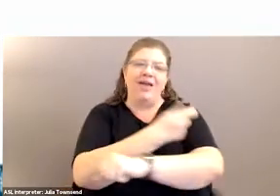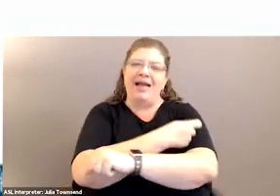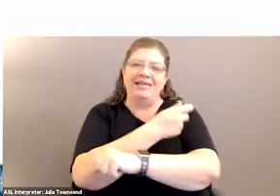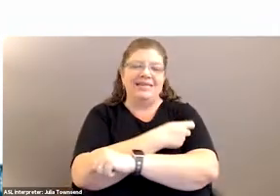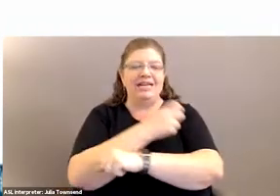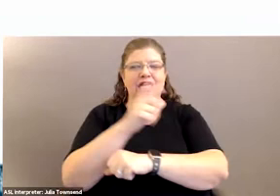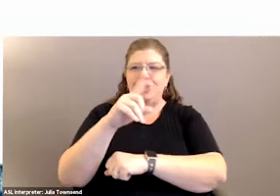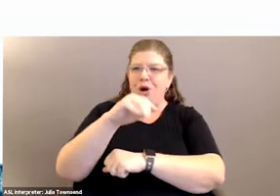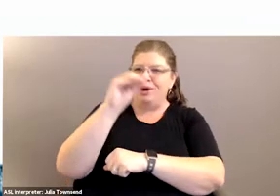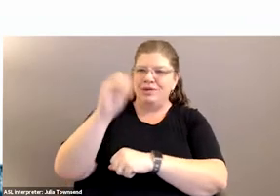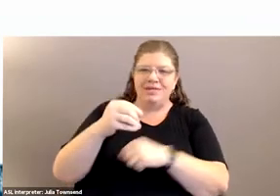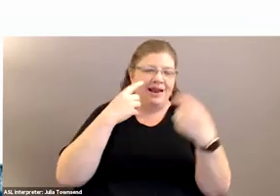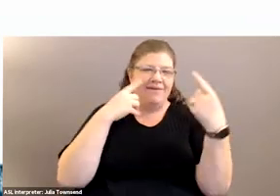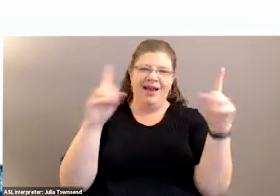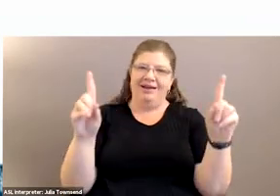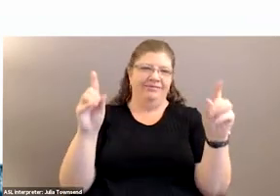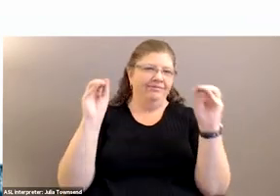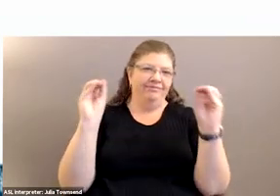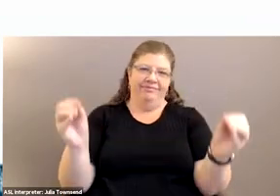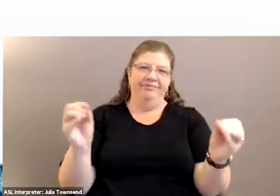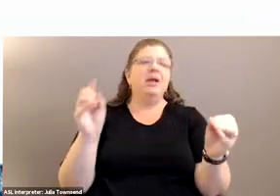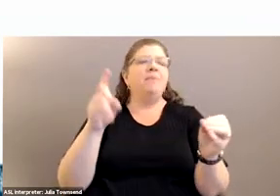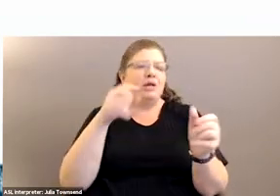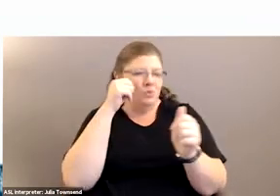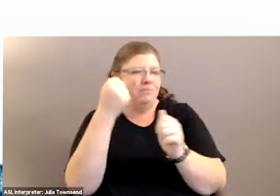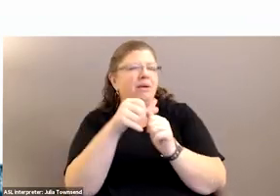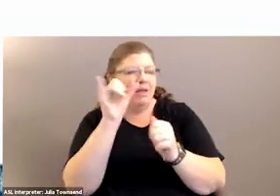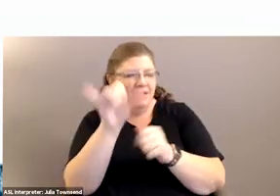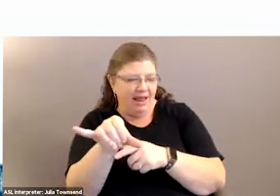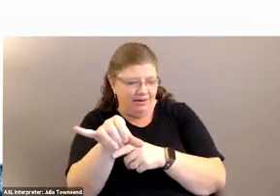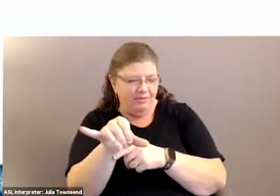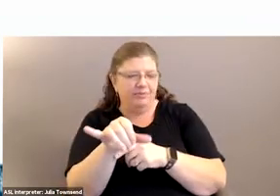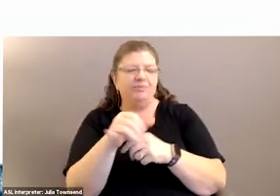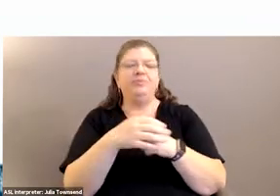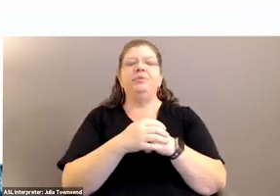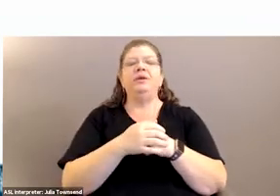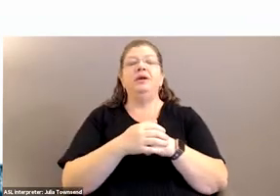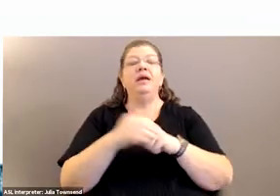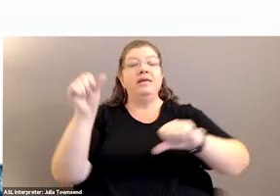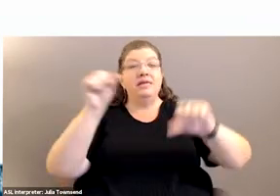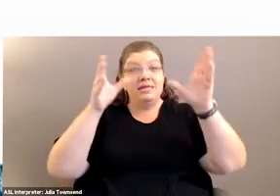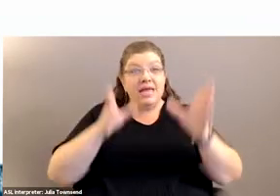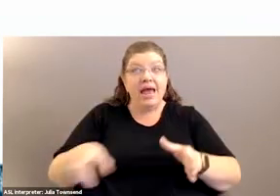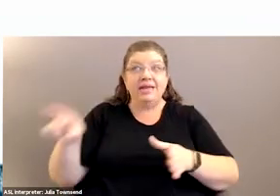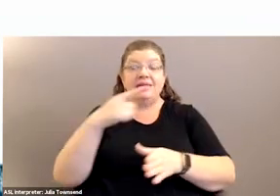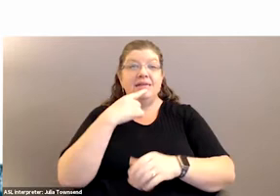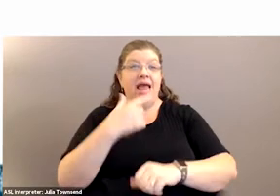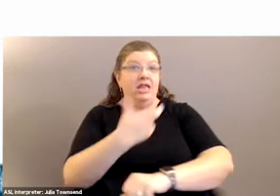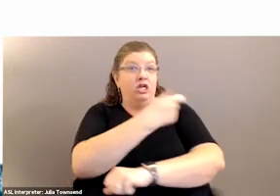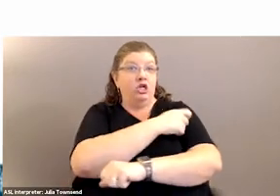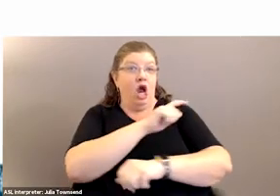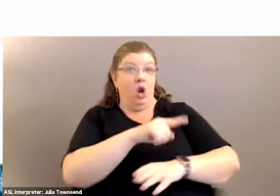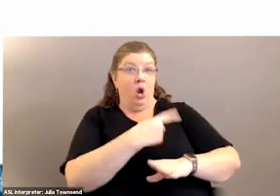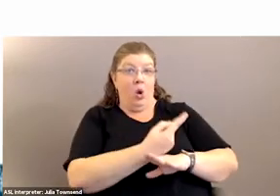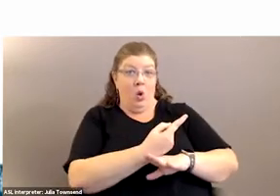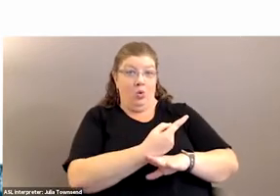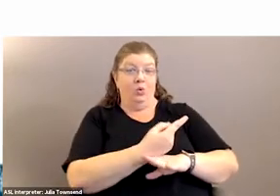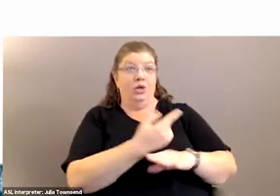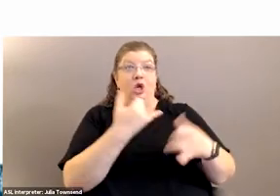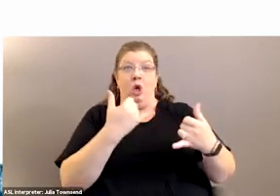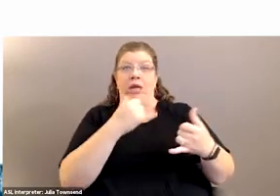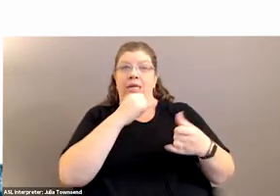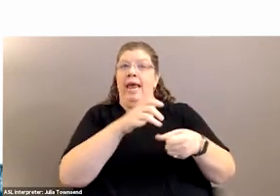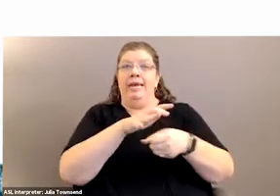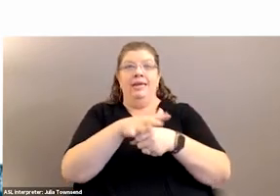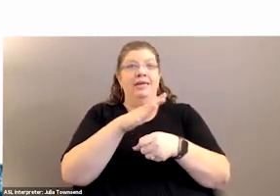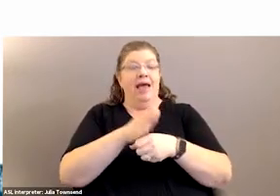100 effective we need to remember that and and scientists say that shots alone will not currently be enough